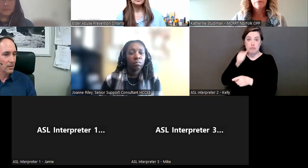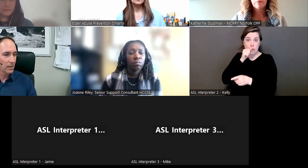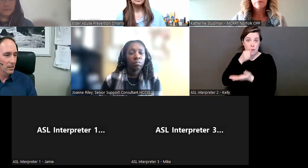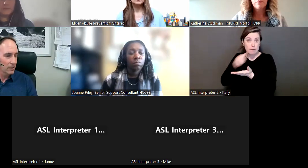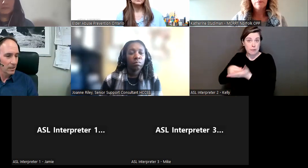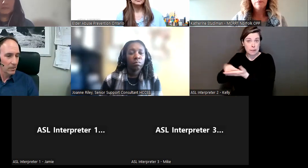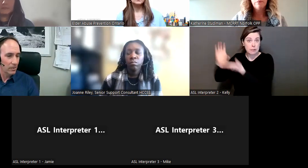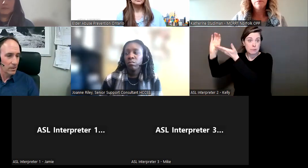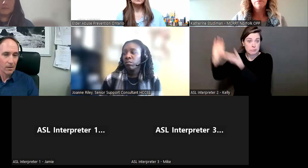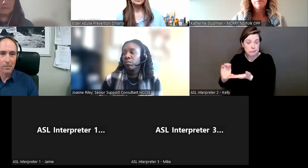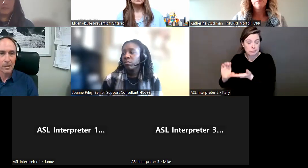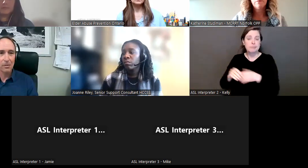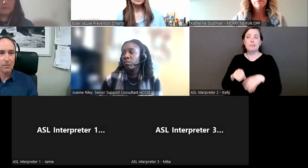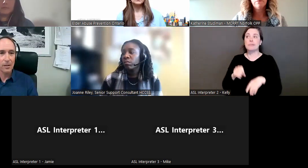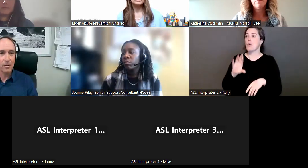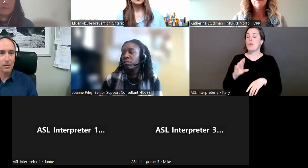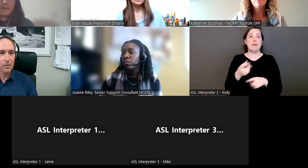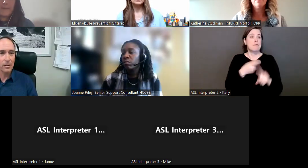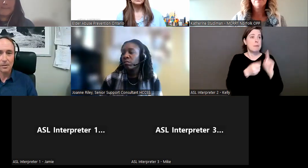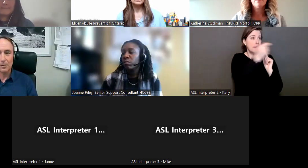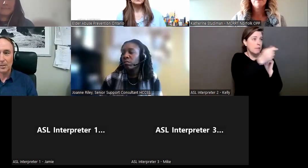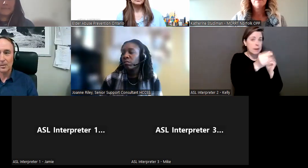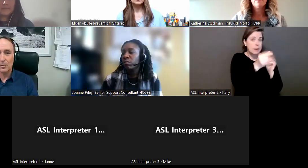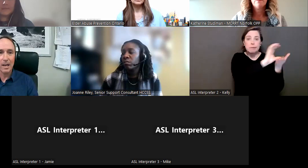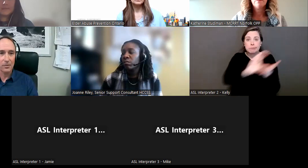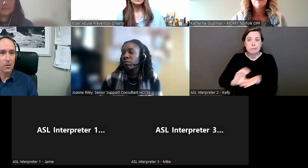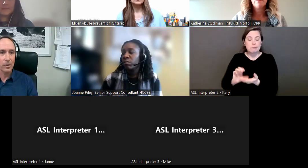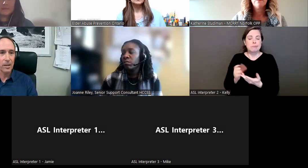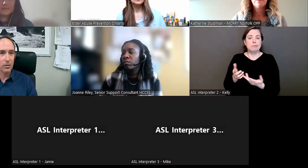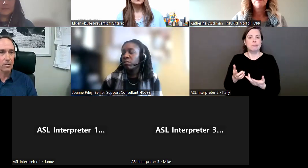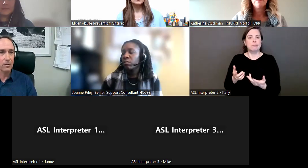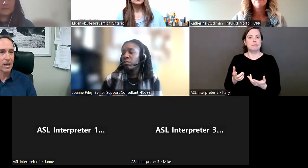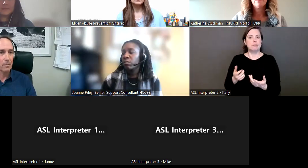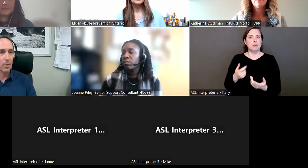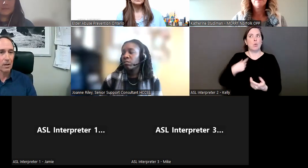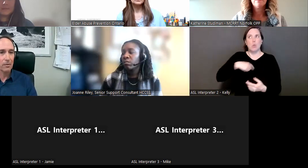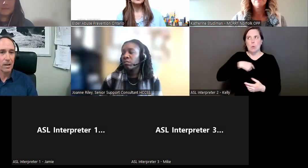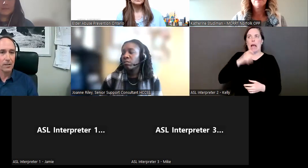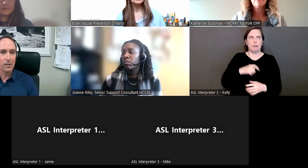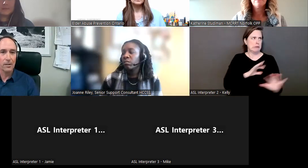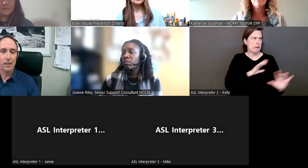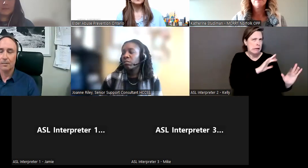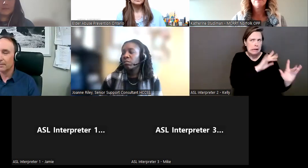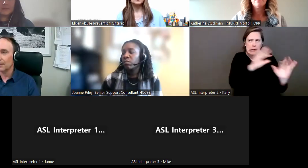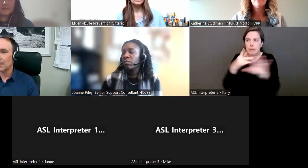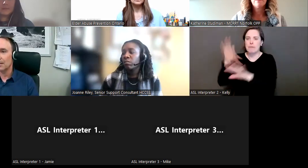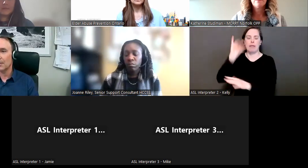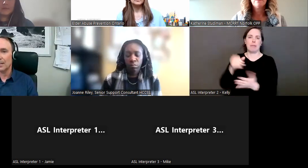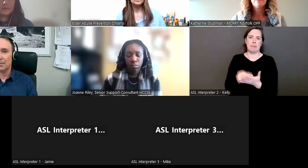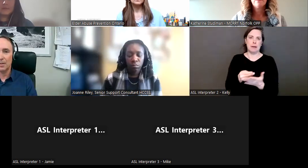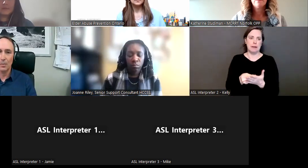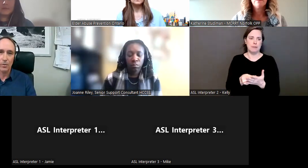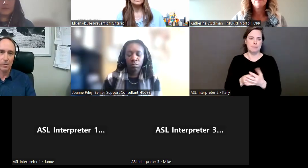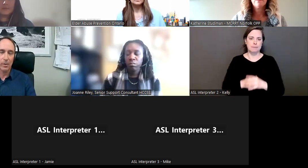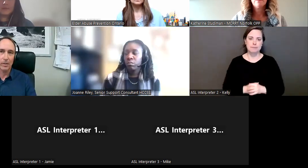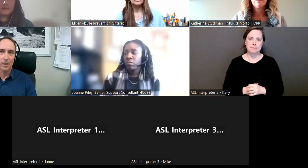a government level funder. We have to go and look for that and apply for that, and for that to